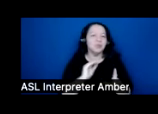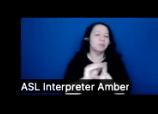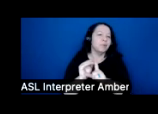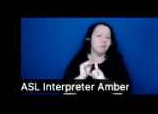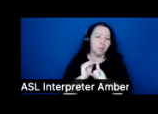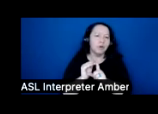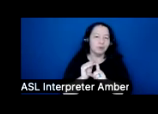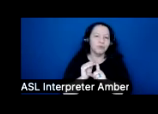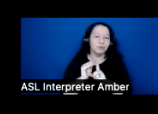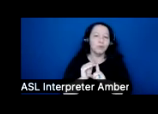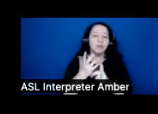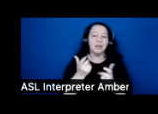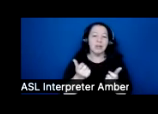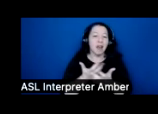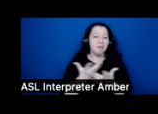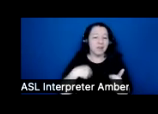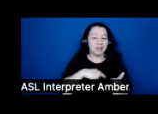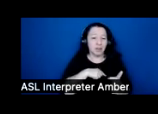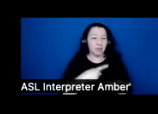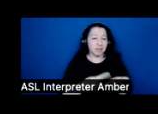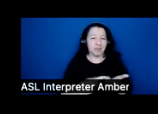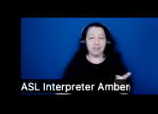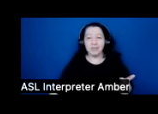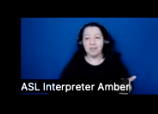reminder that the things that we're talking about,